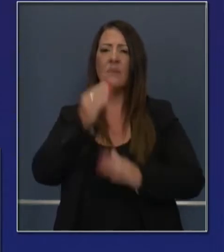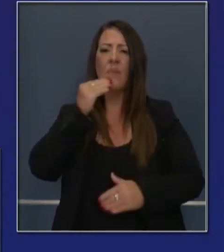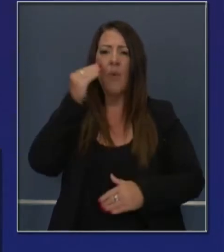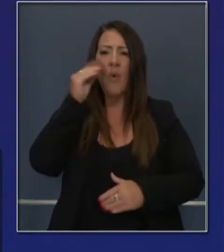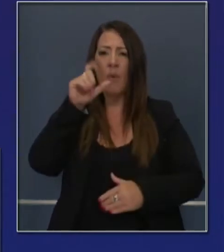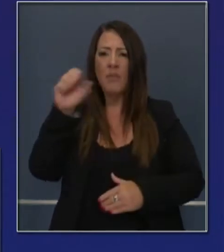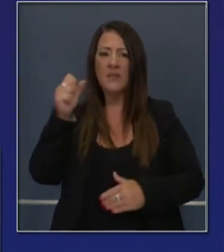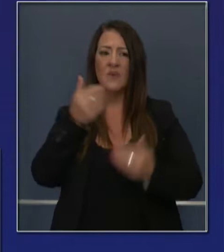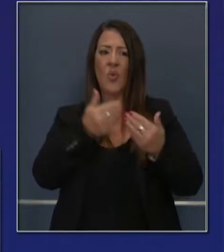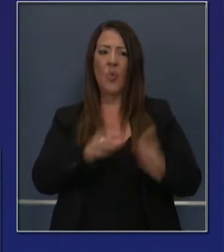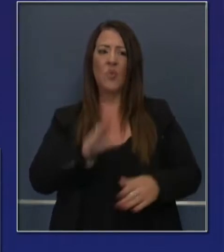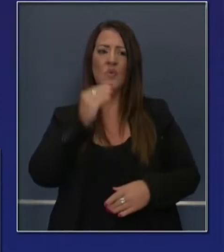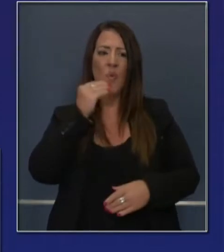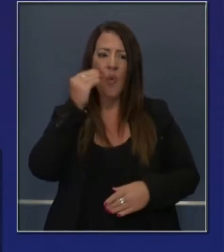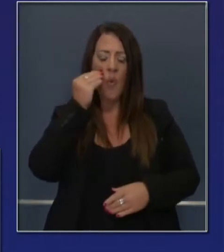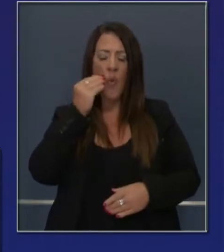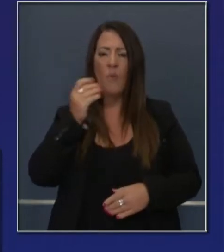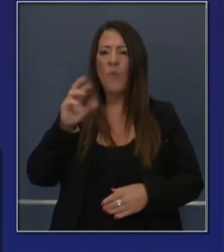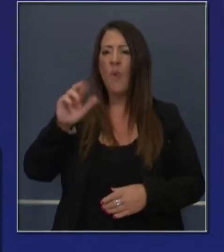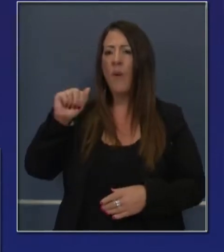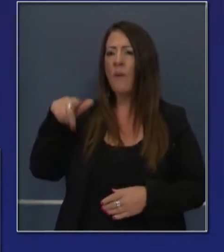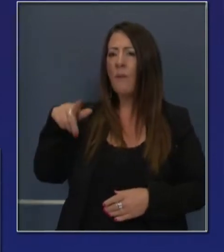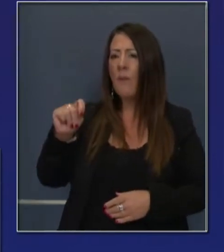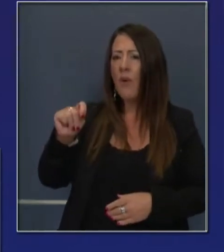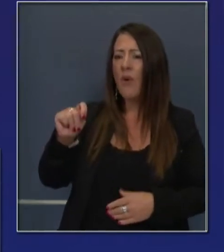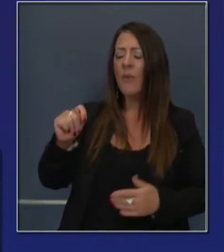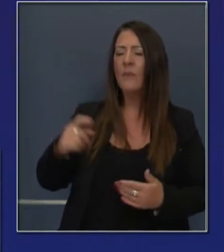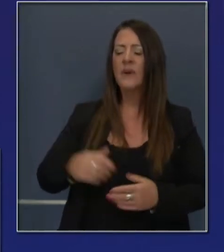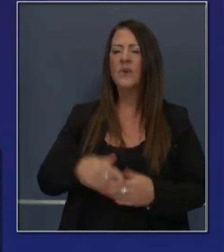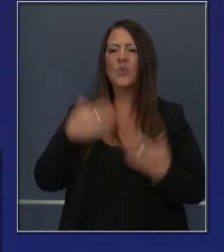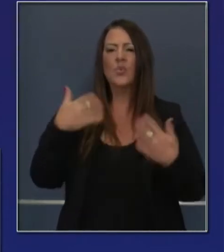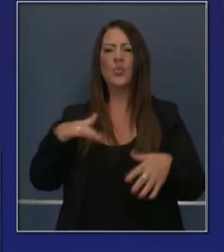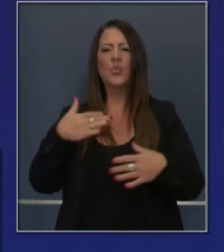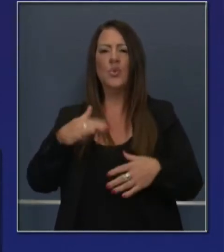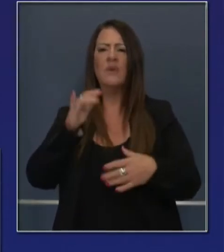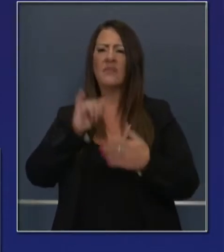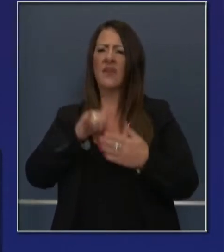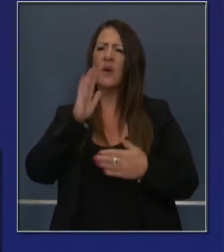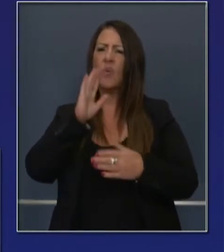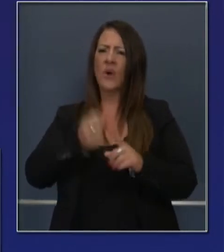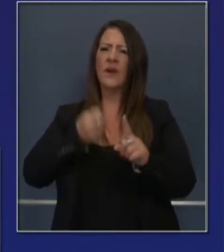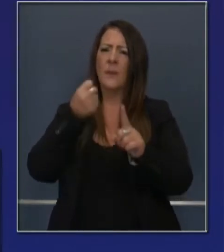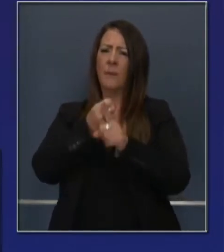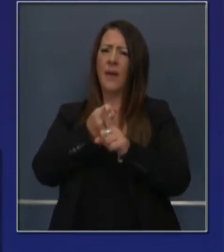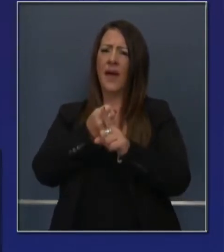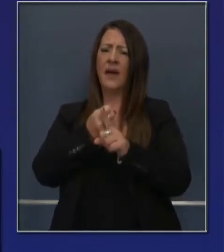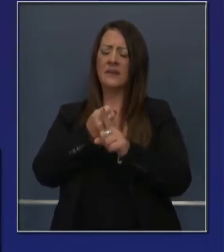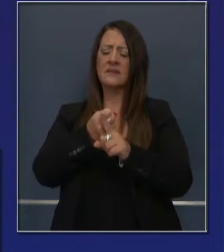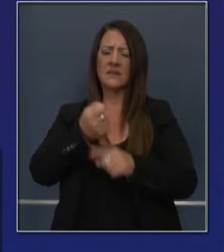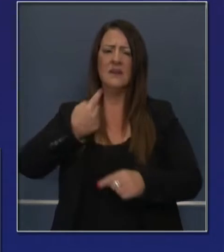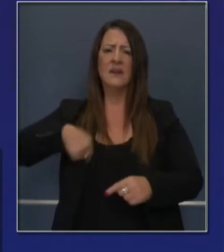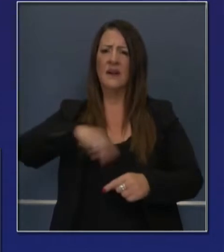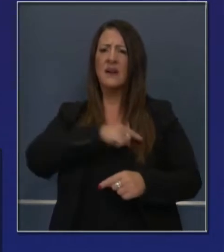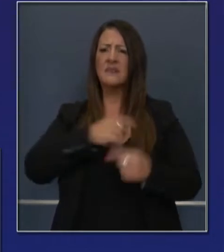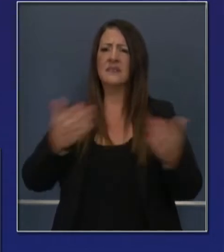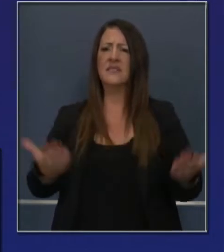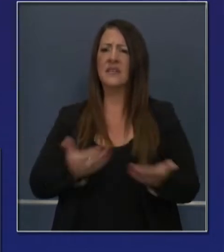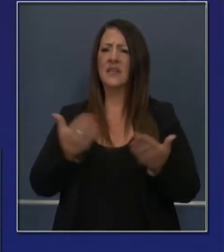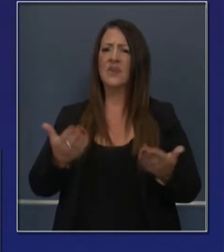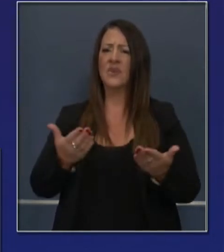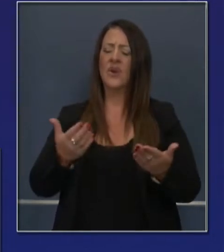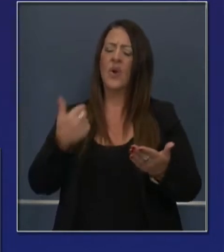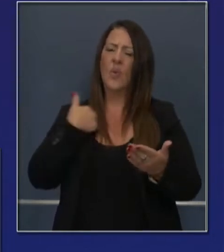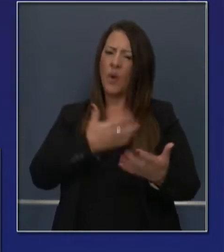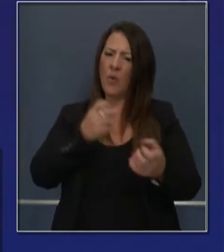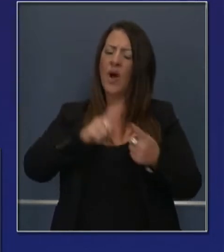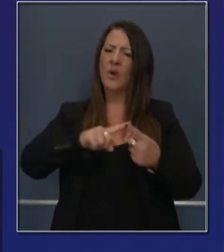their homes, from their apartments, would obviously impact our greater call in terms of addressing and ending